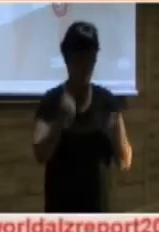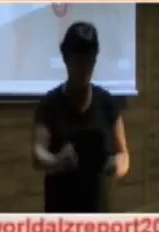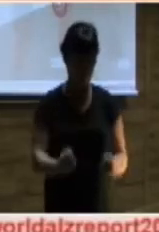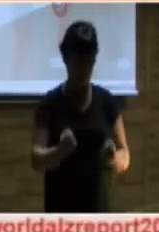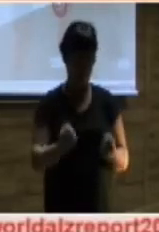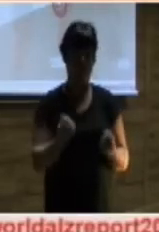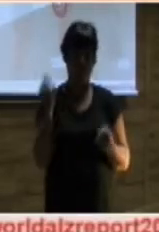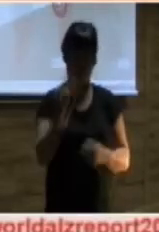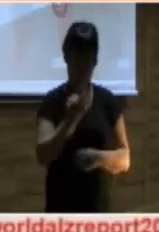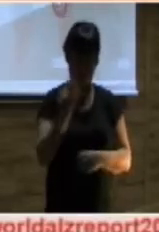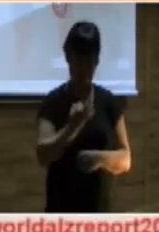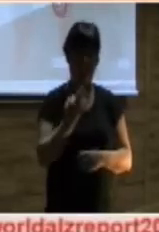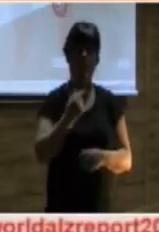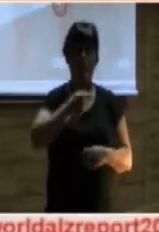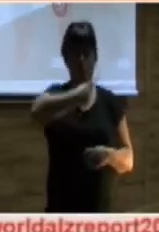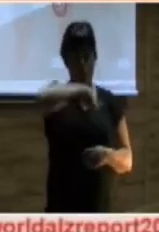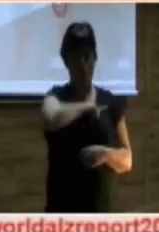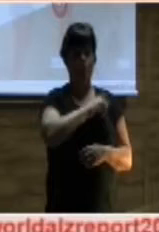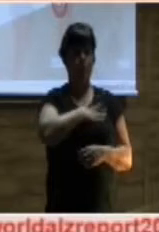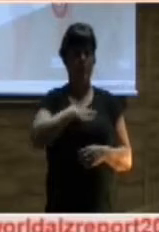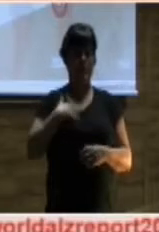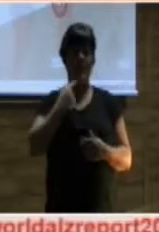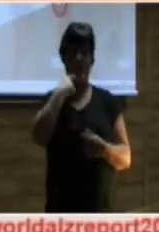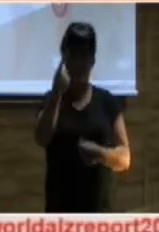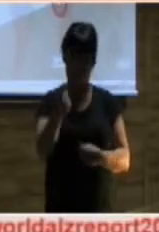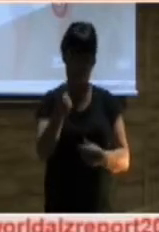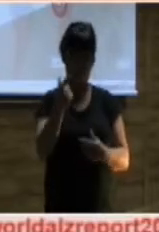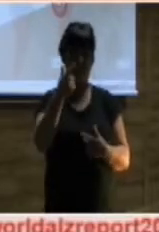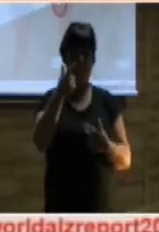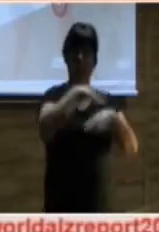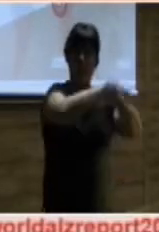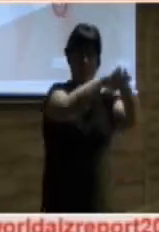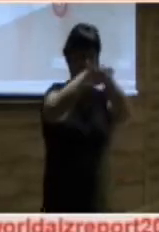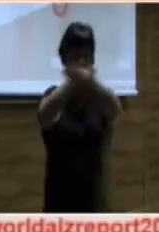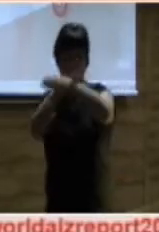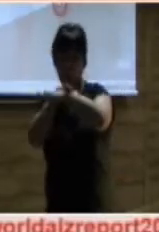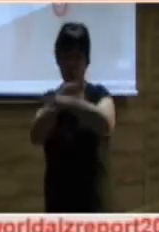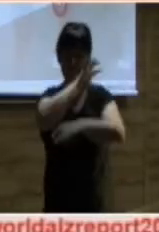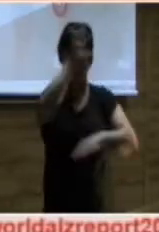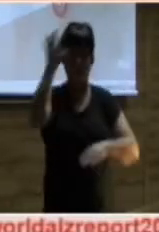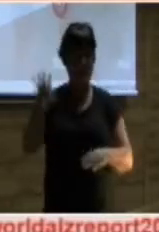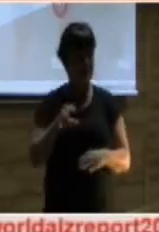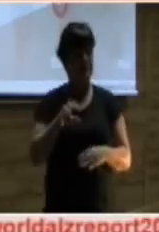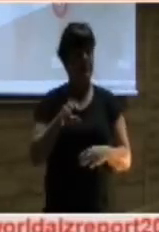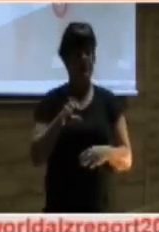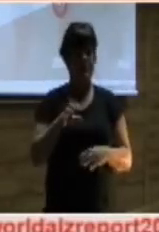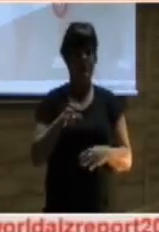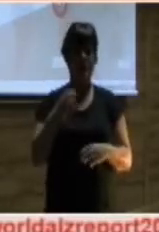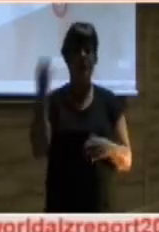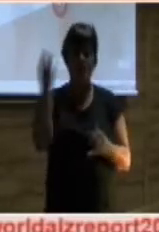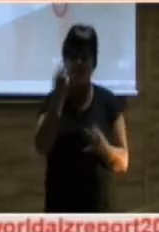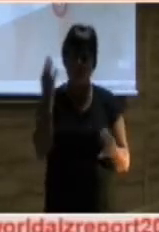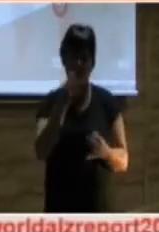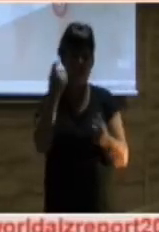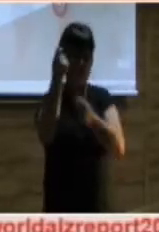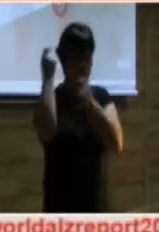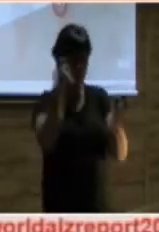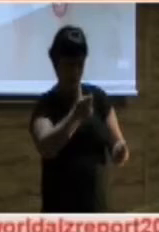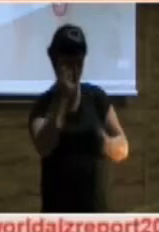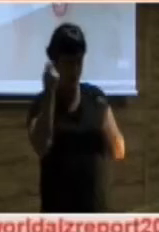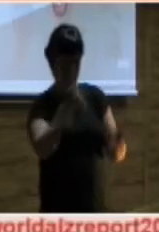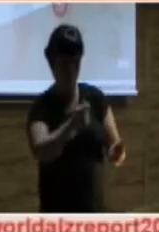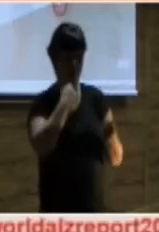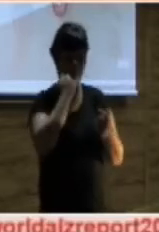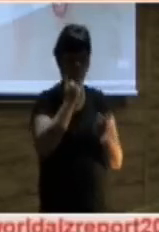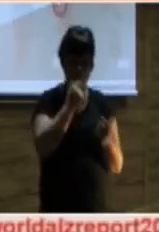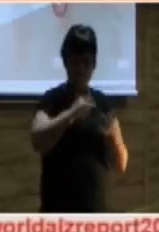support families with dementia to look after them in the best possible way. If not, then I believe,